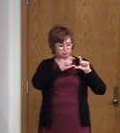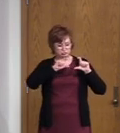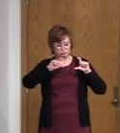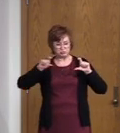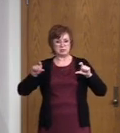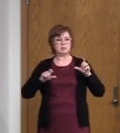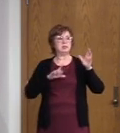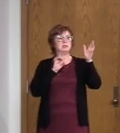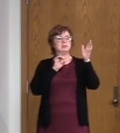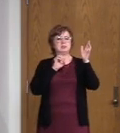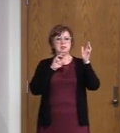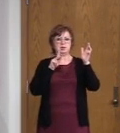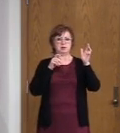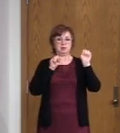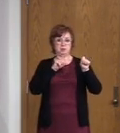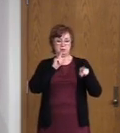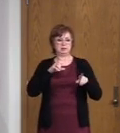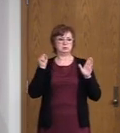Yeah, Scott, it's,